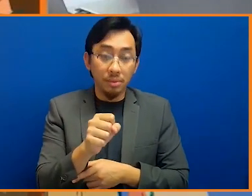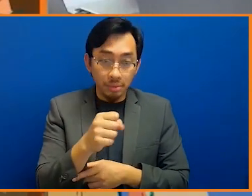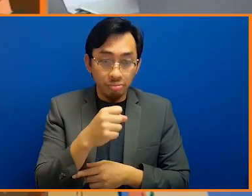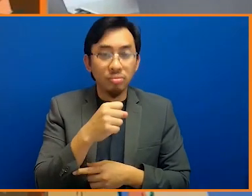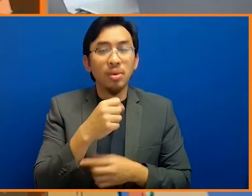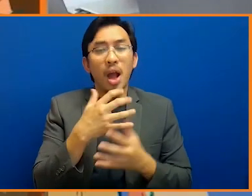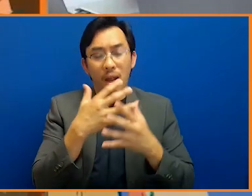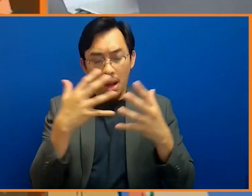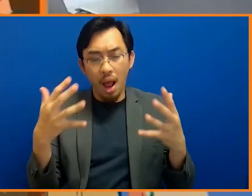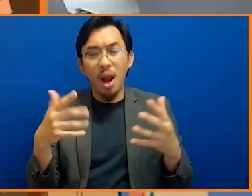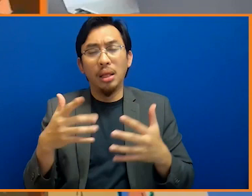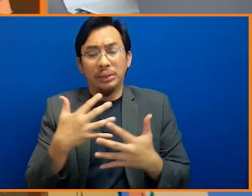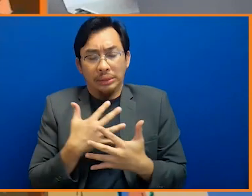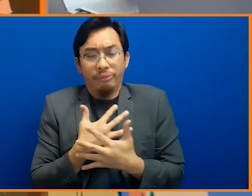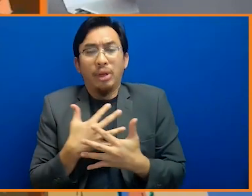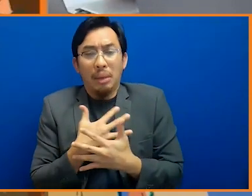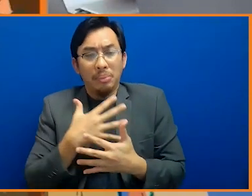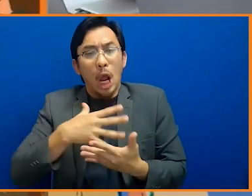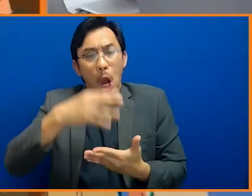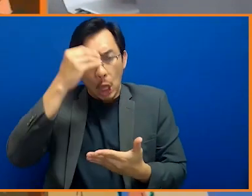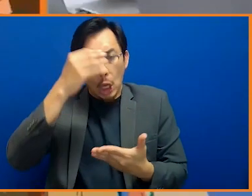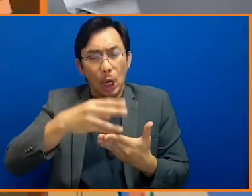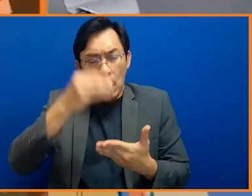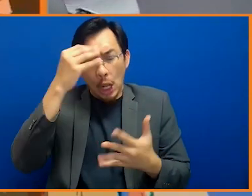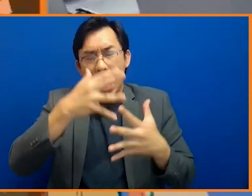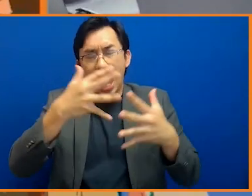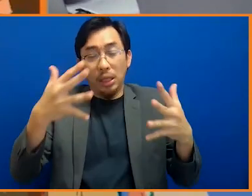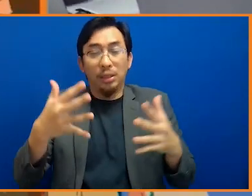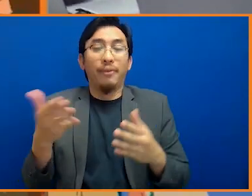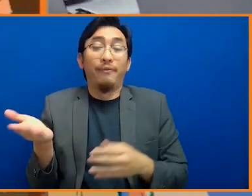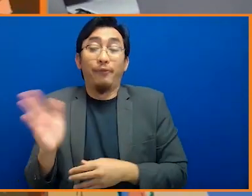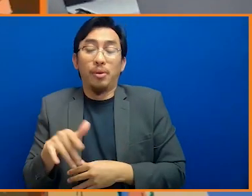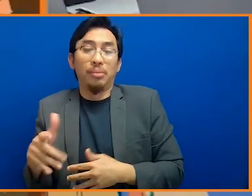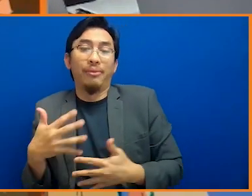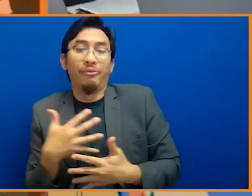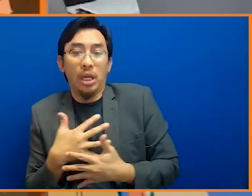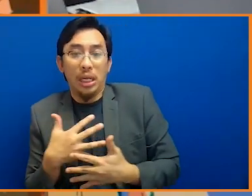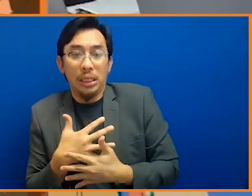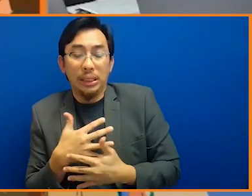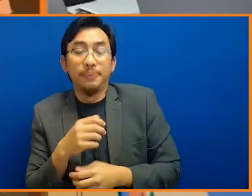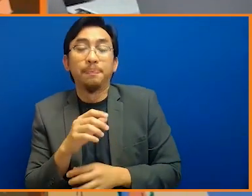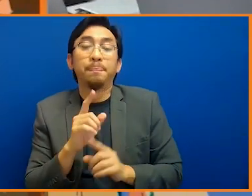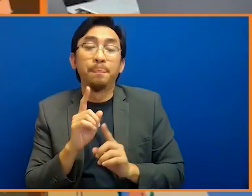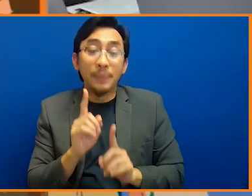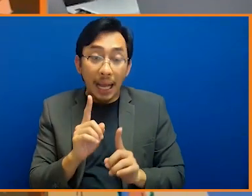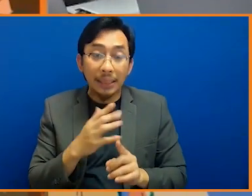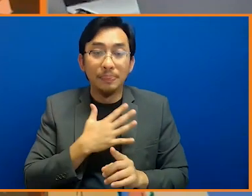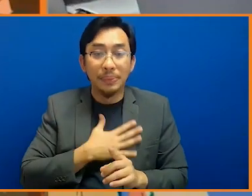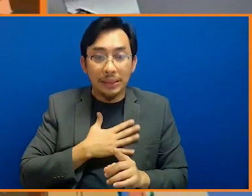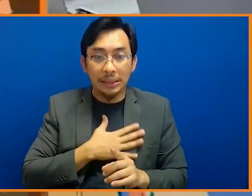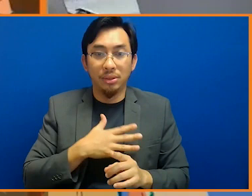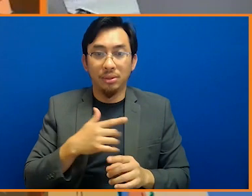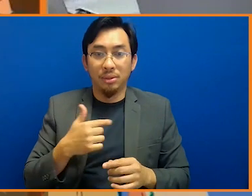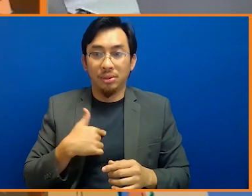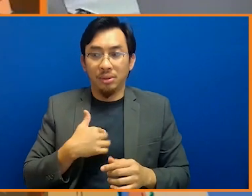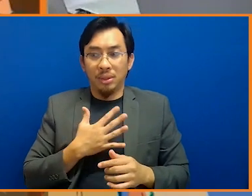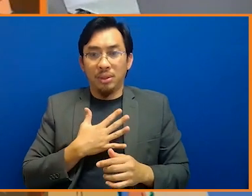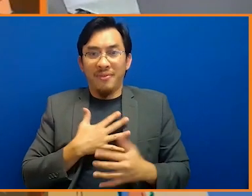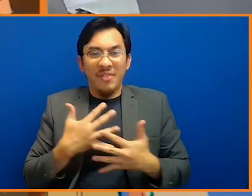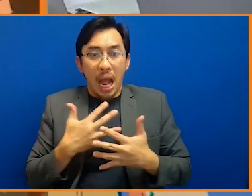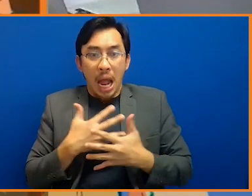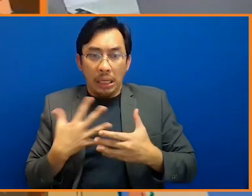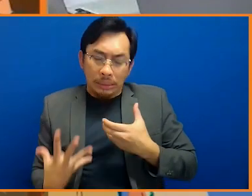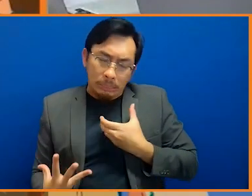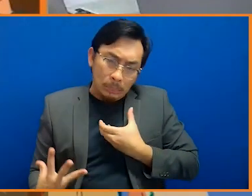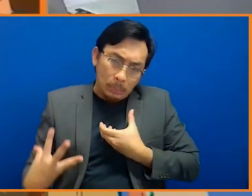We learn a lot of things from fear, but please make sure don't